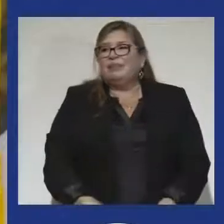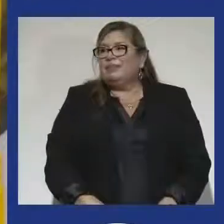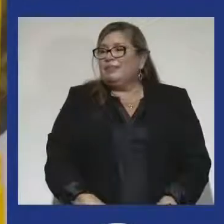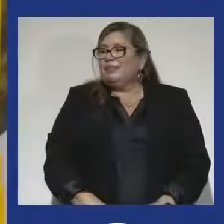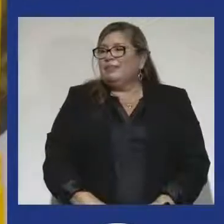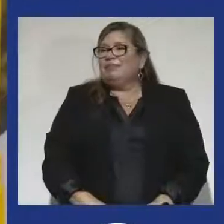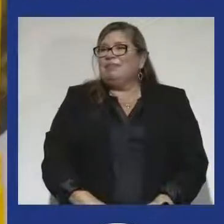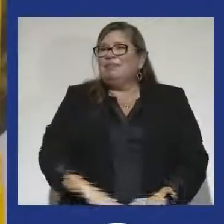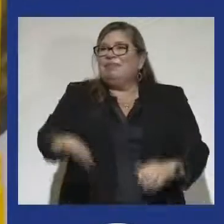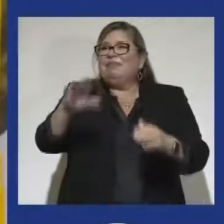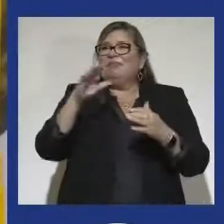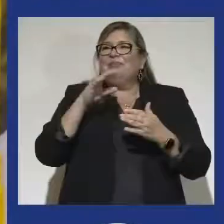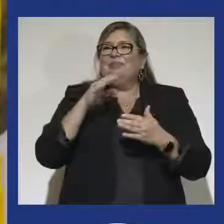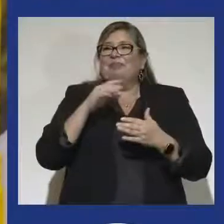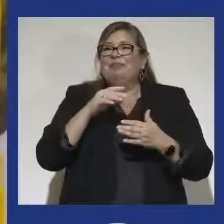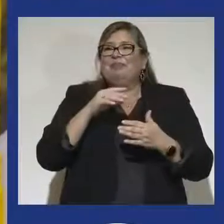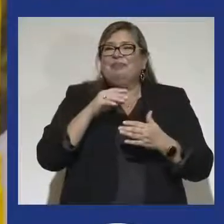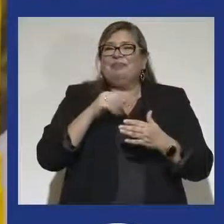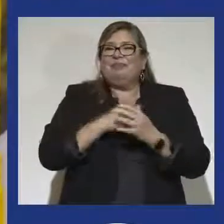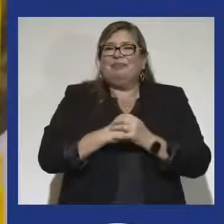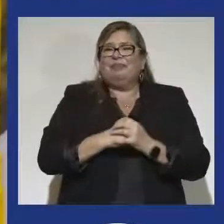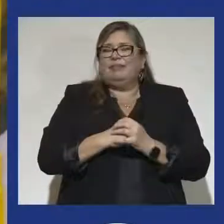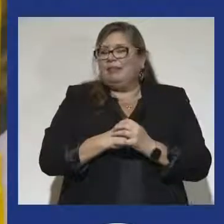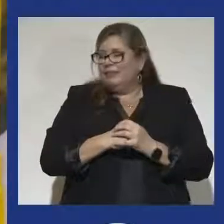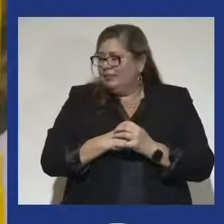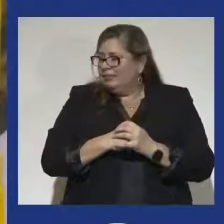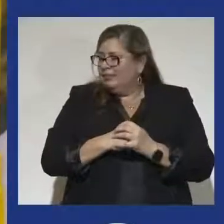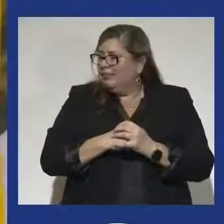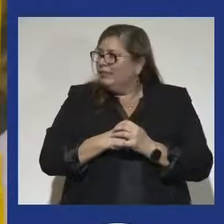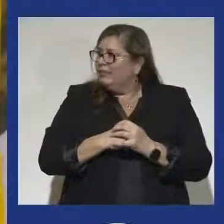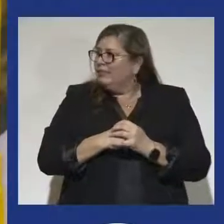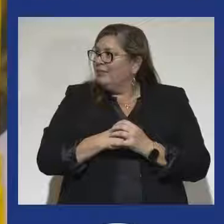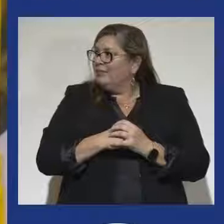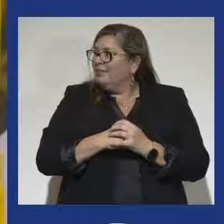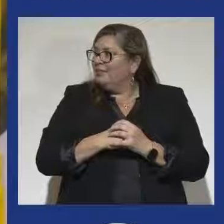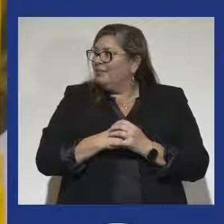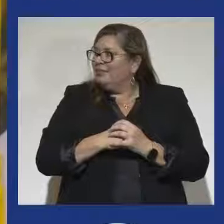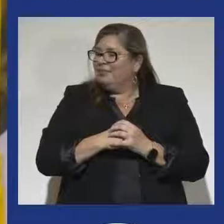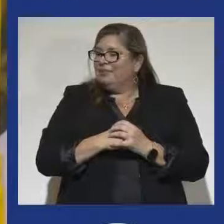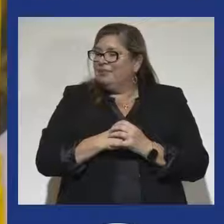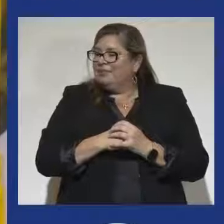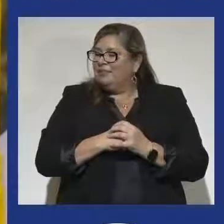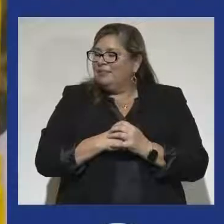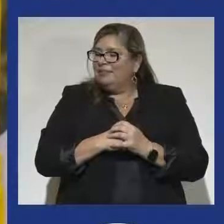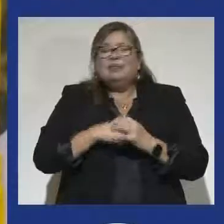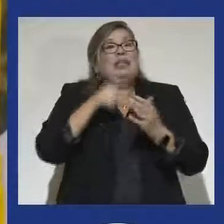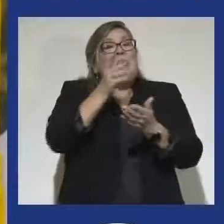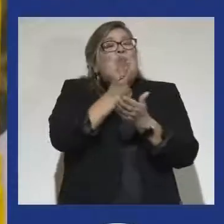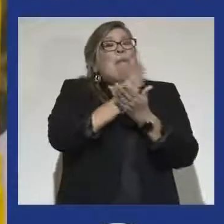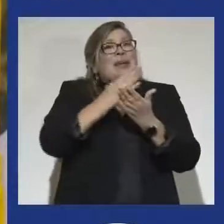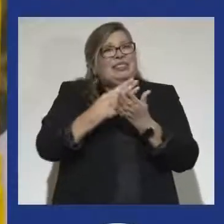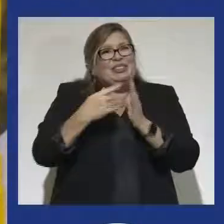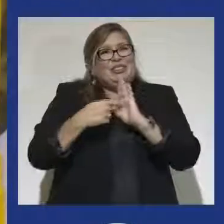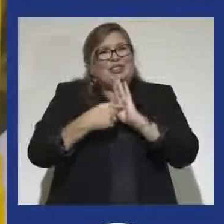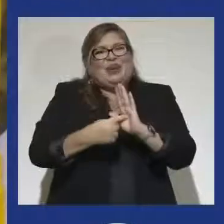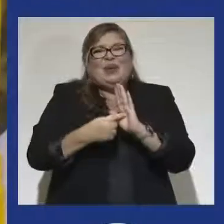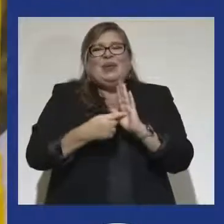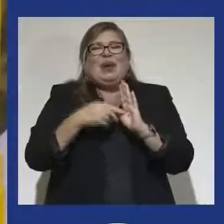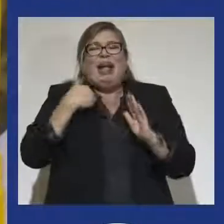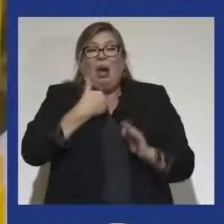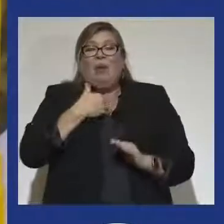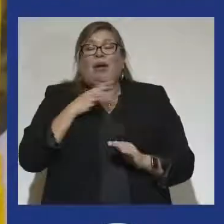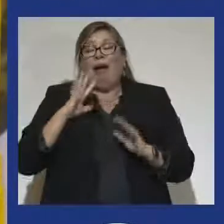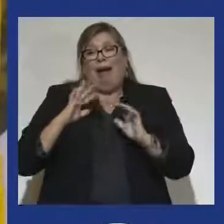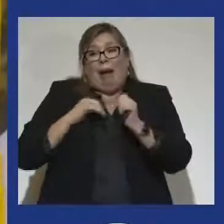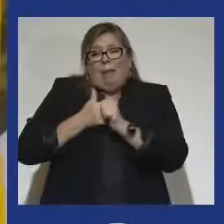So what's the right way to explain that? It's not, sorry, I just have a couple. So the budget, I would say the budget reflects updated estimates